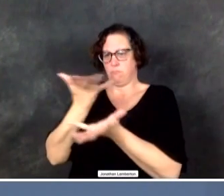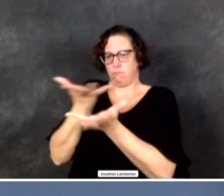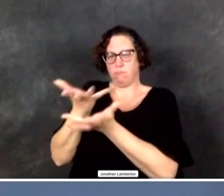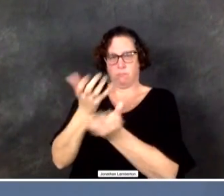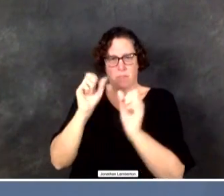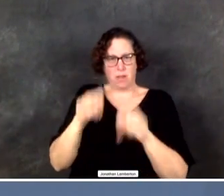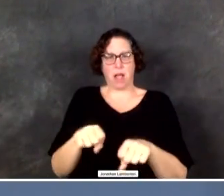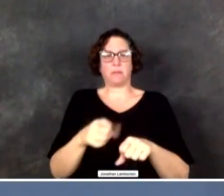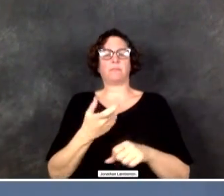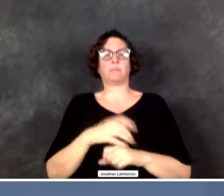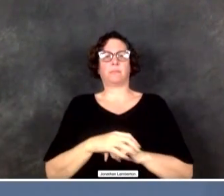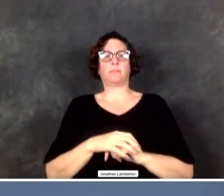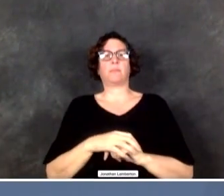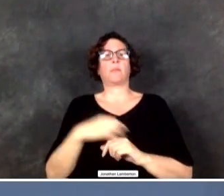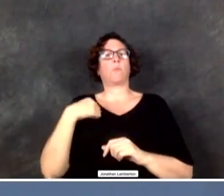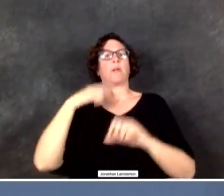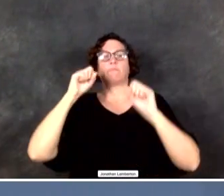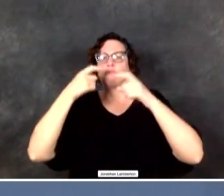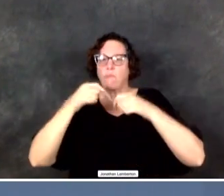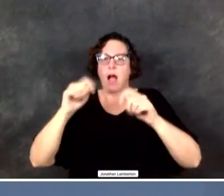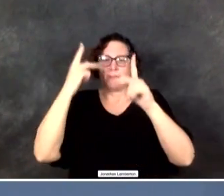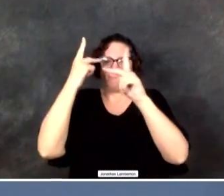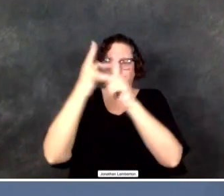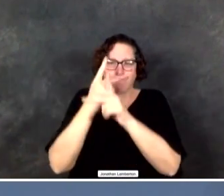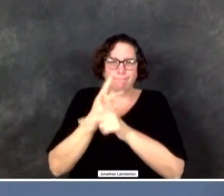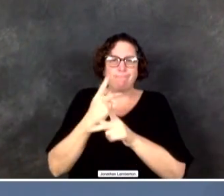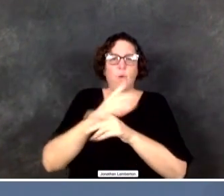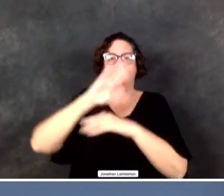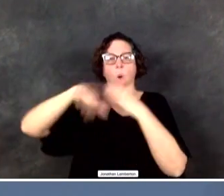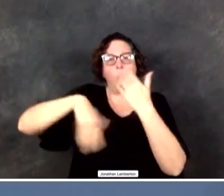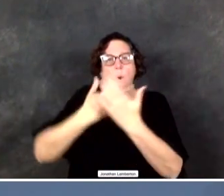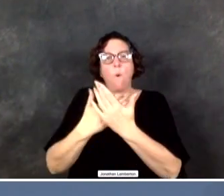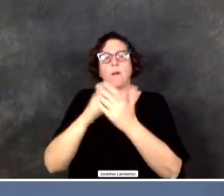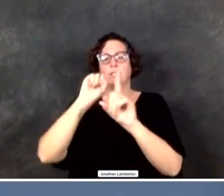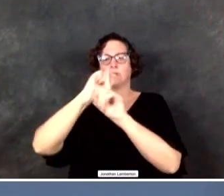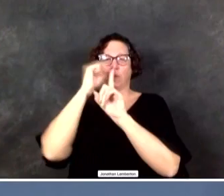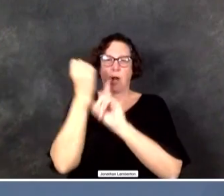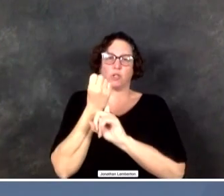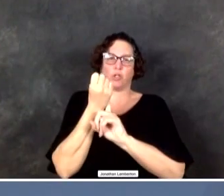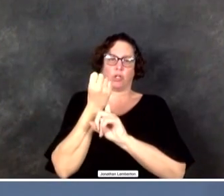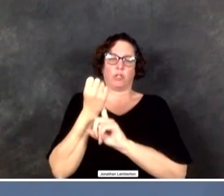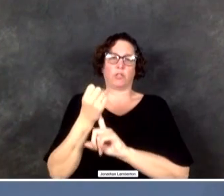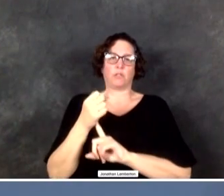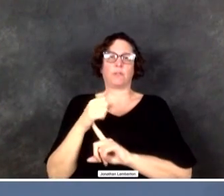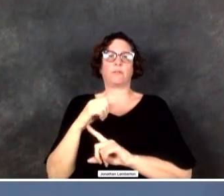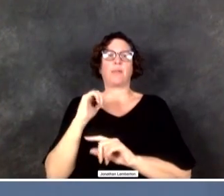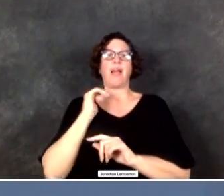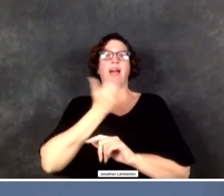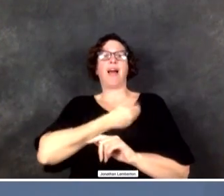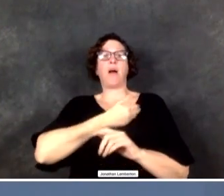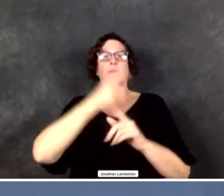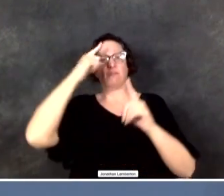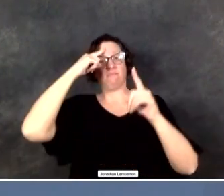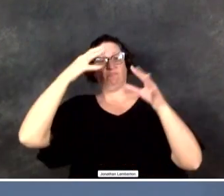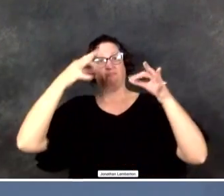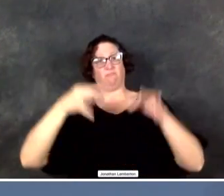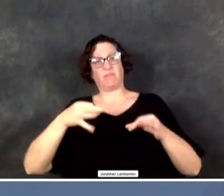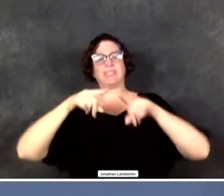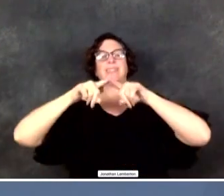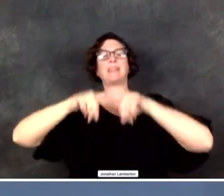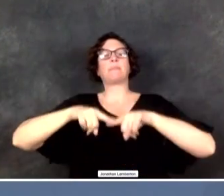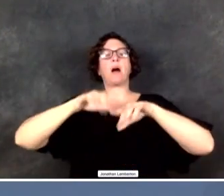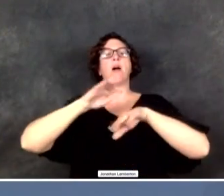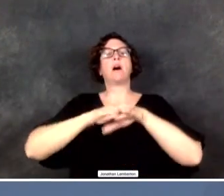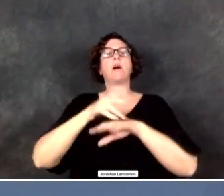as public health information dictates, that's how we will then determine what those programs look like for